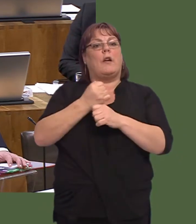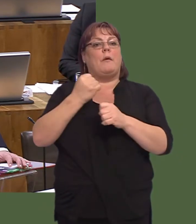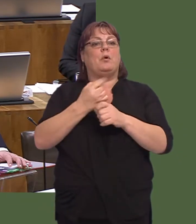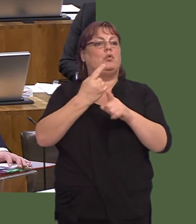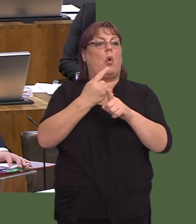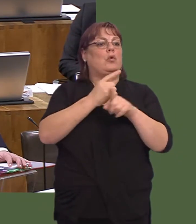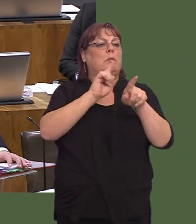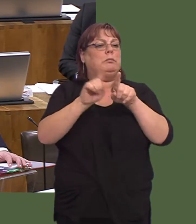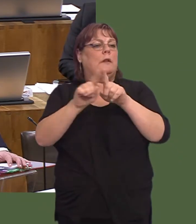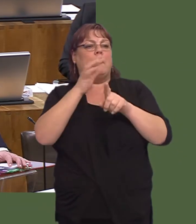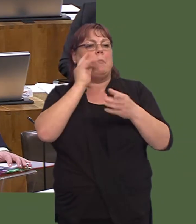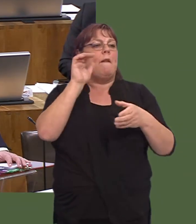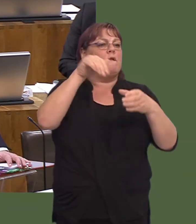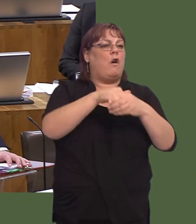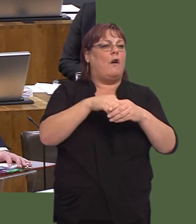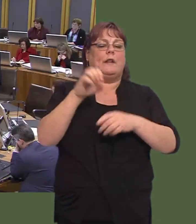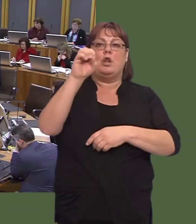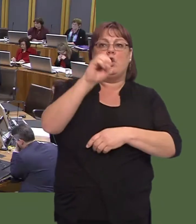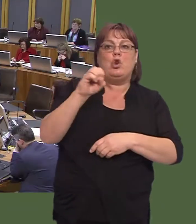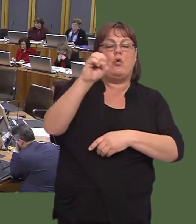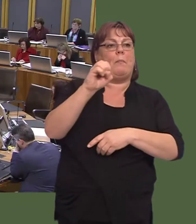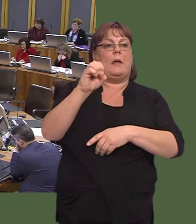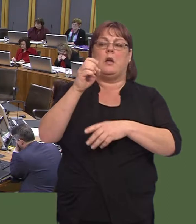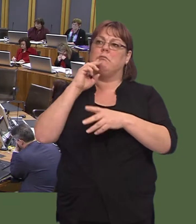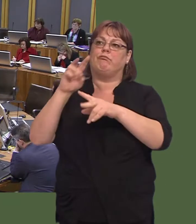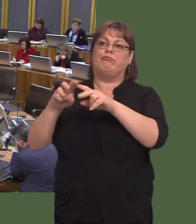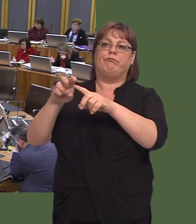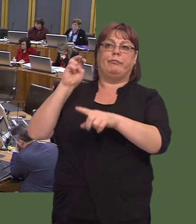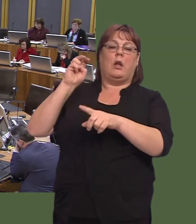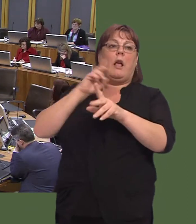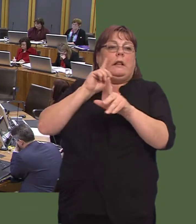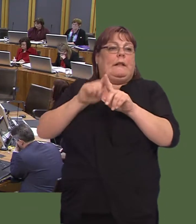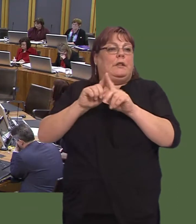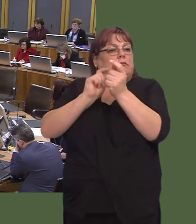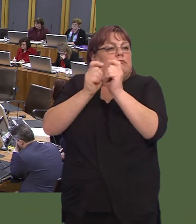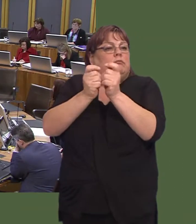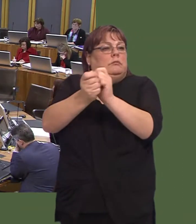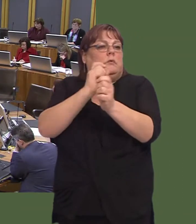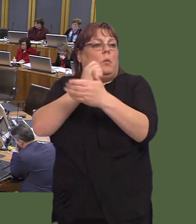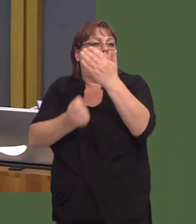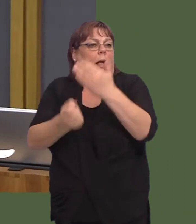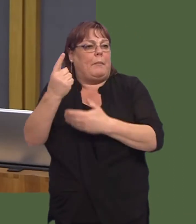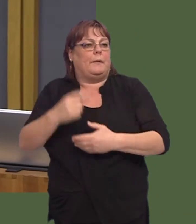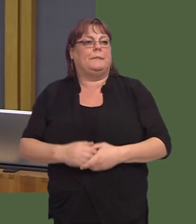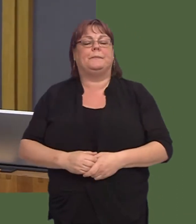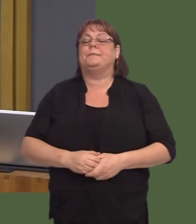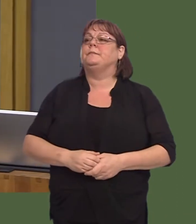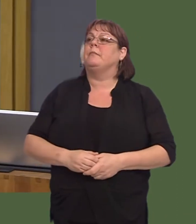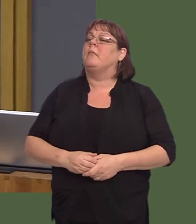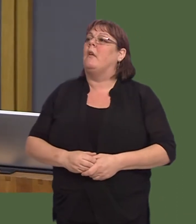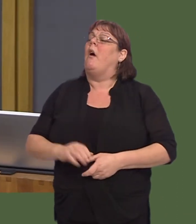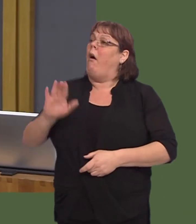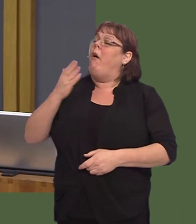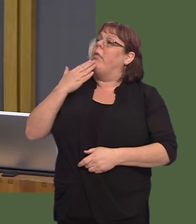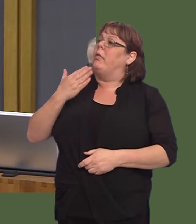stakeholders across all policy areas on EU transition through established forums. Thank you. In the